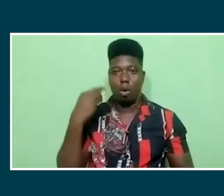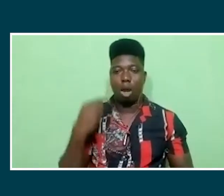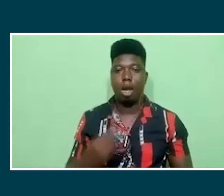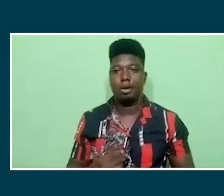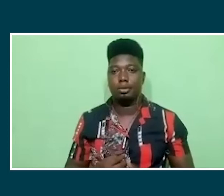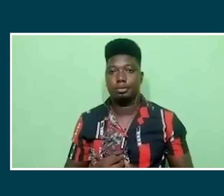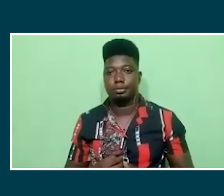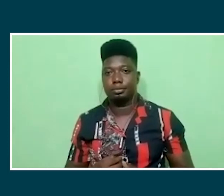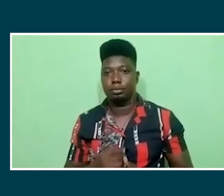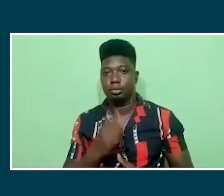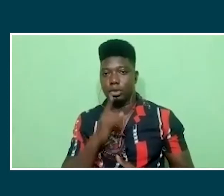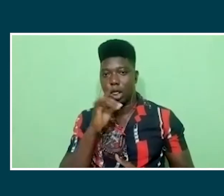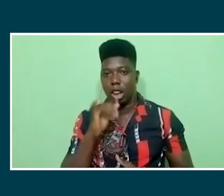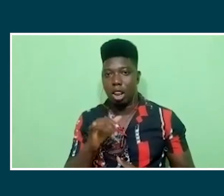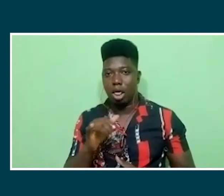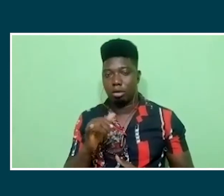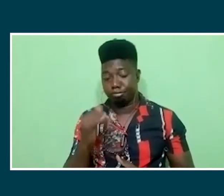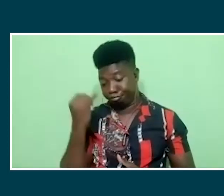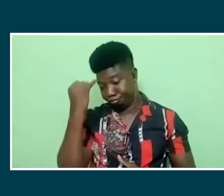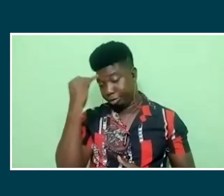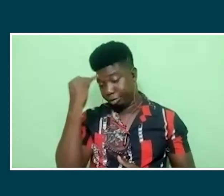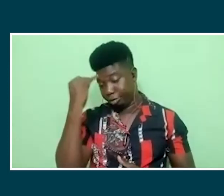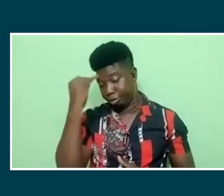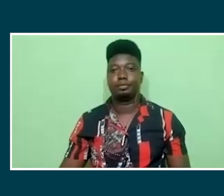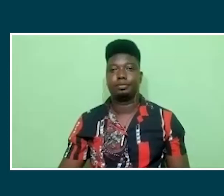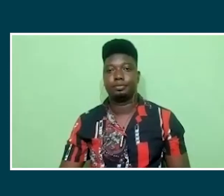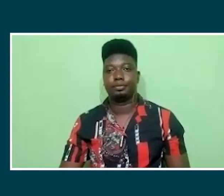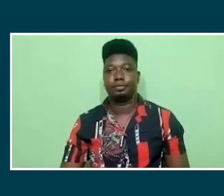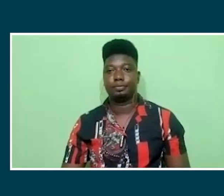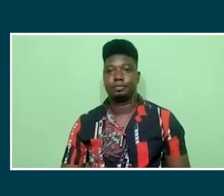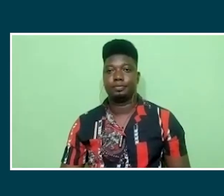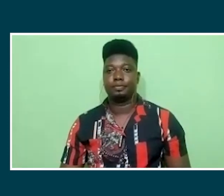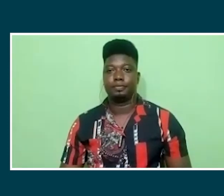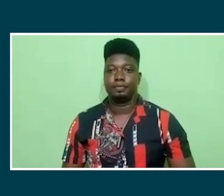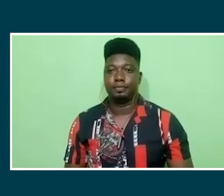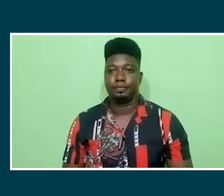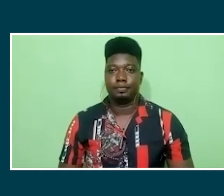reimagining for little boys as they've come up?